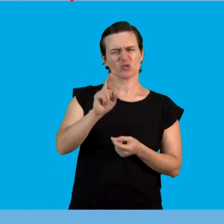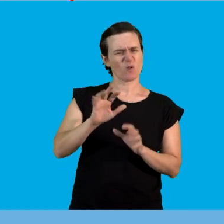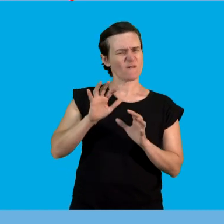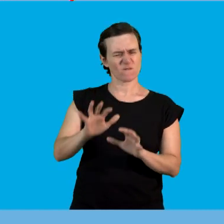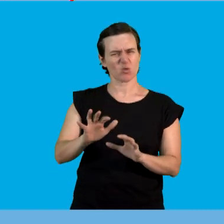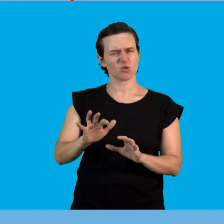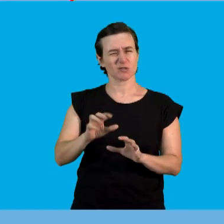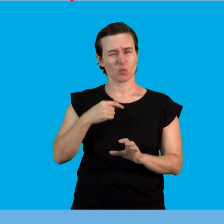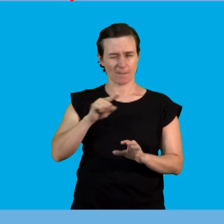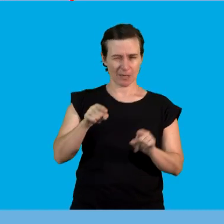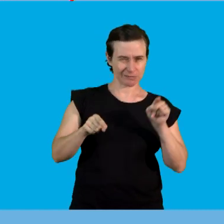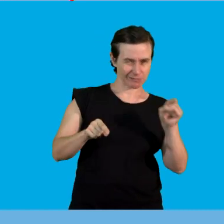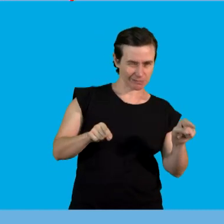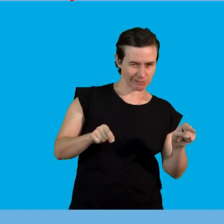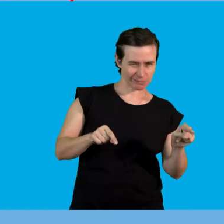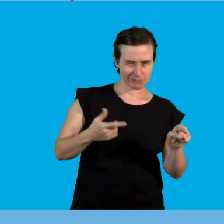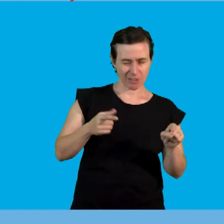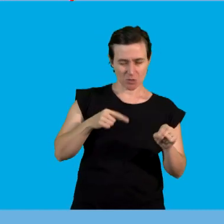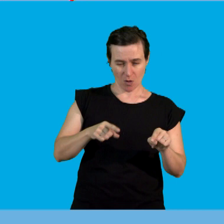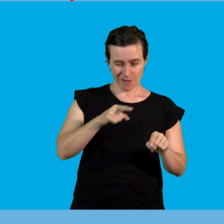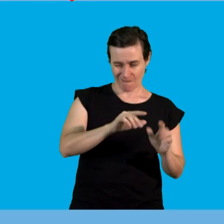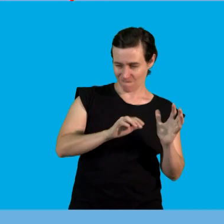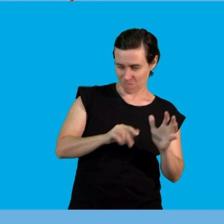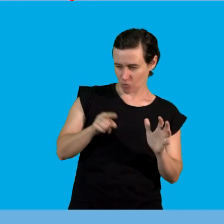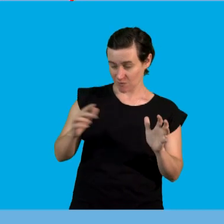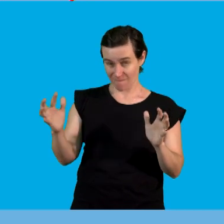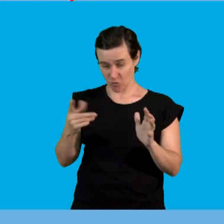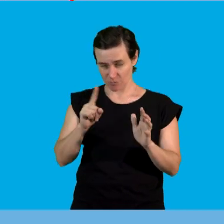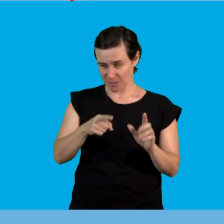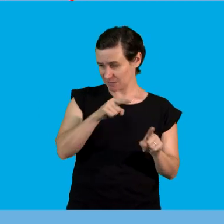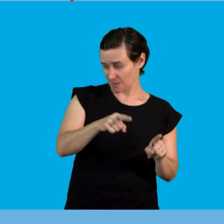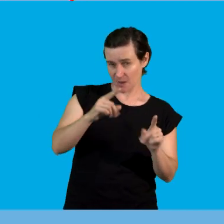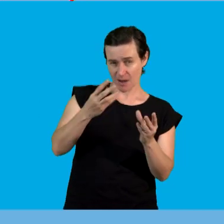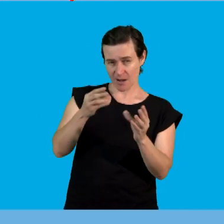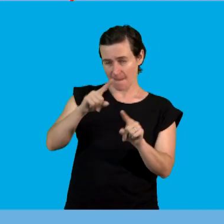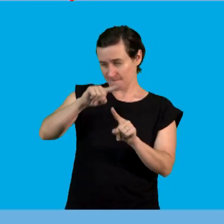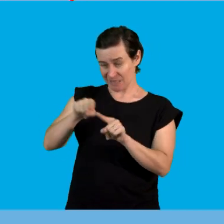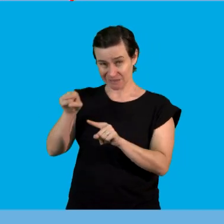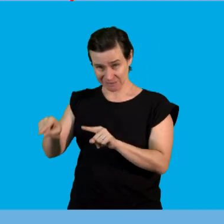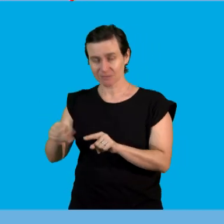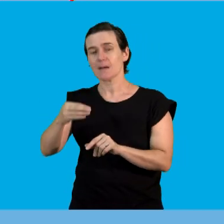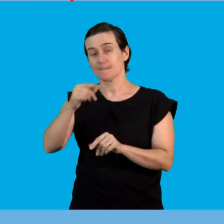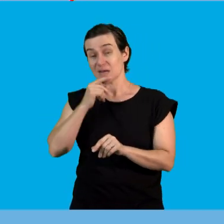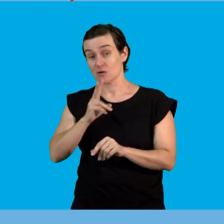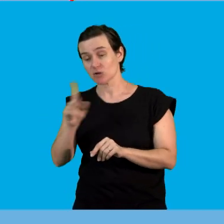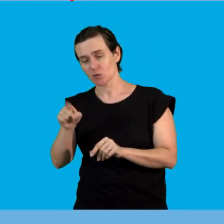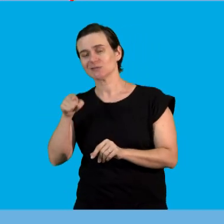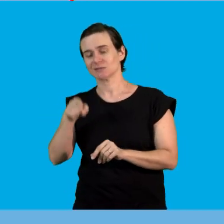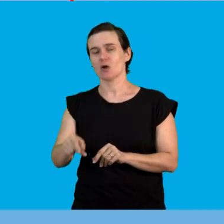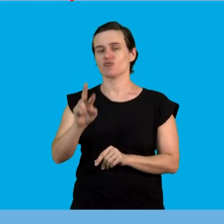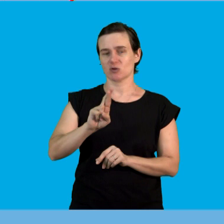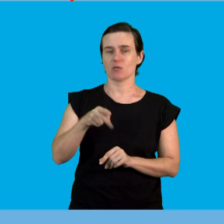force after having added 2 or more forces that are acting on the very same object. So now that